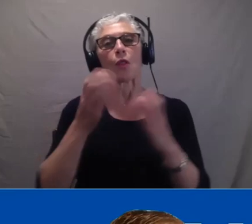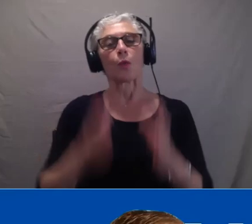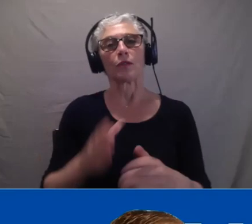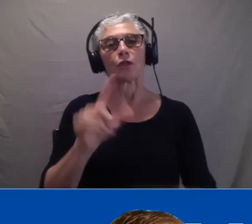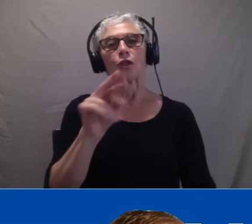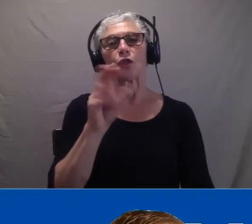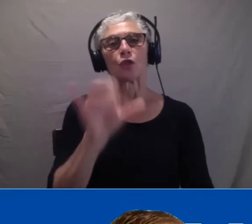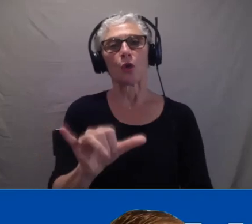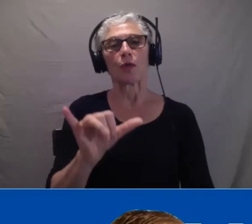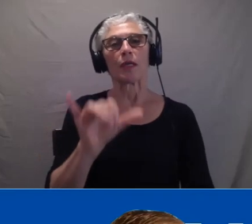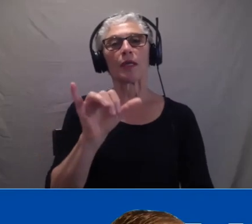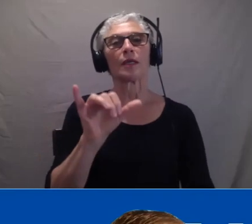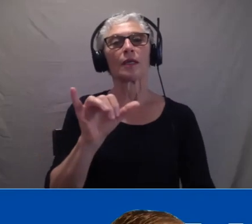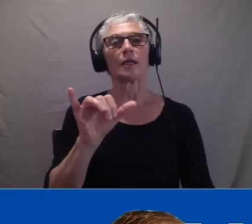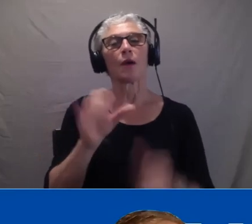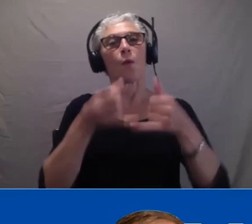2020 awardee.